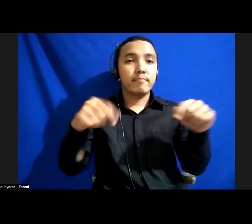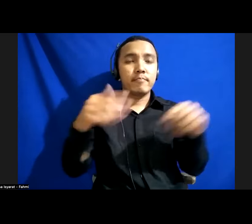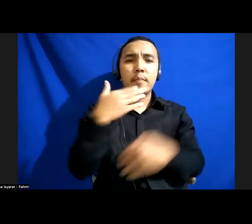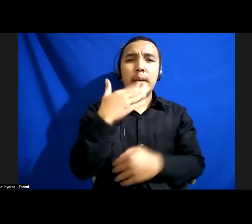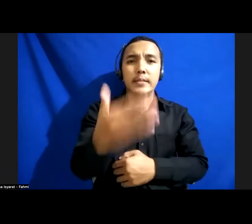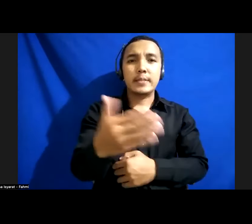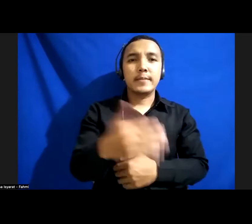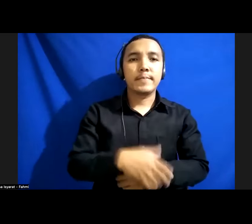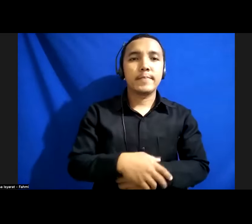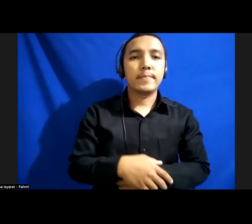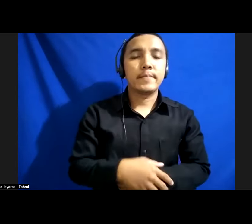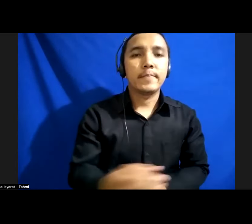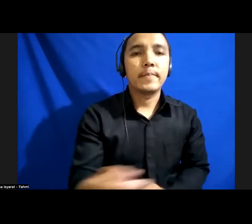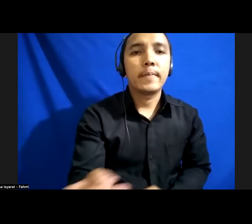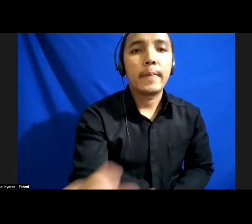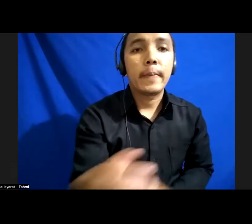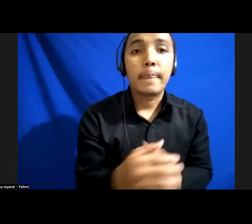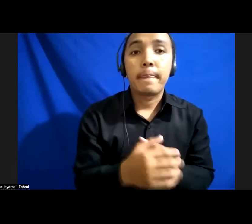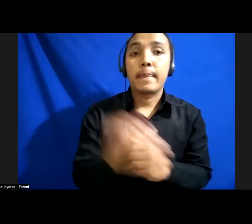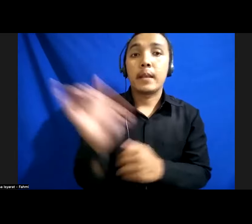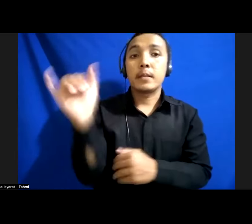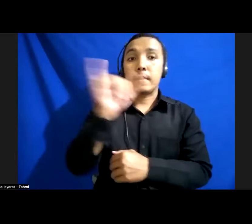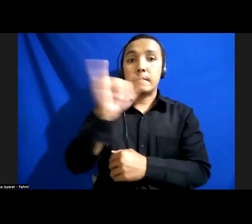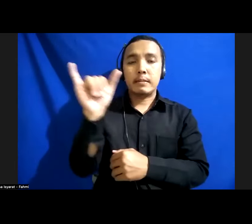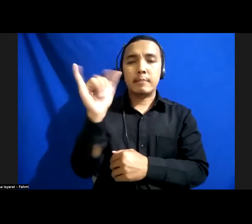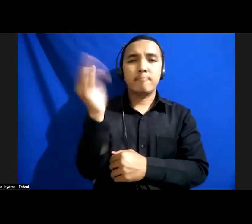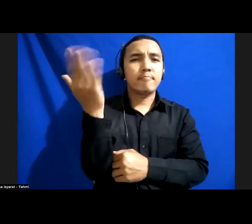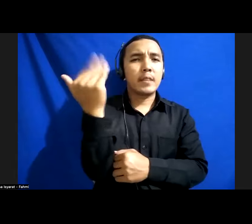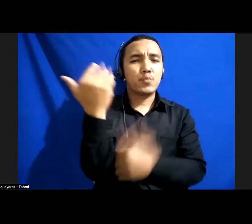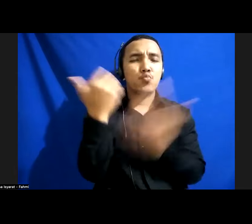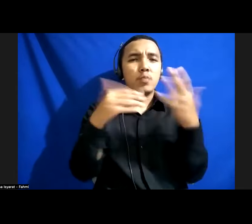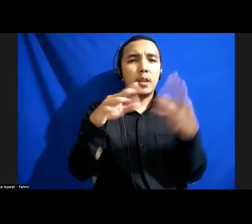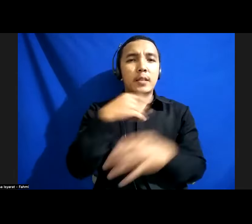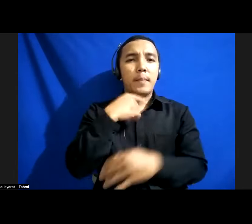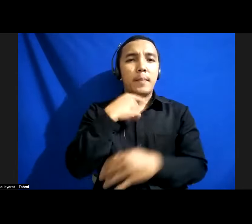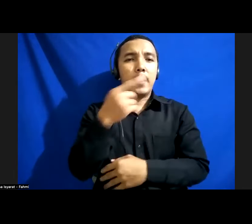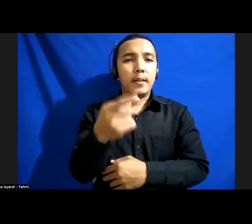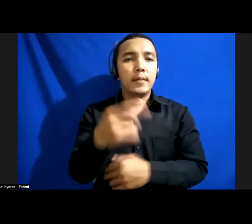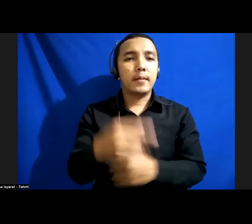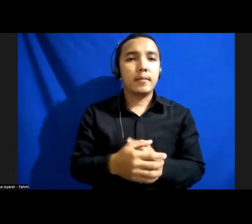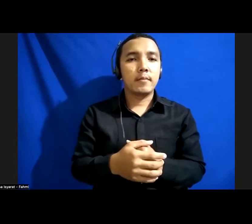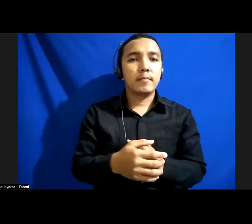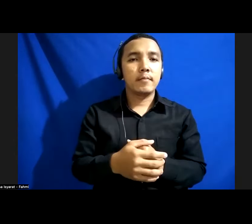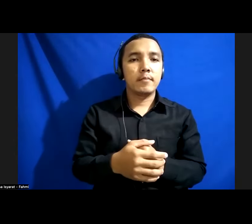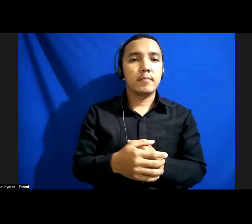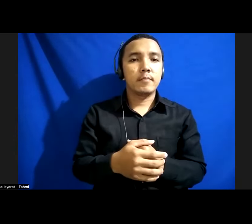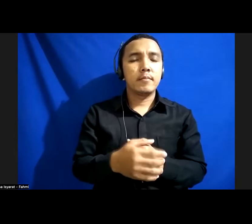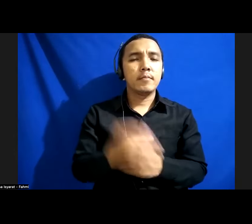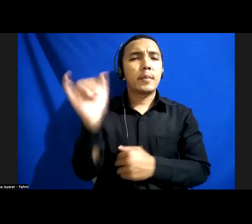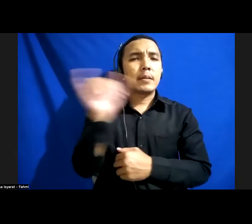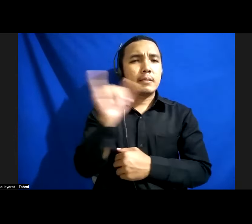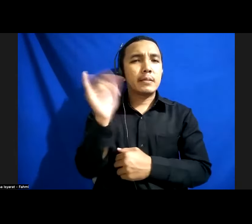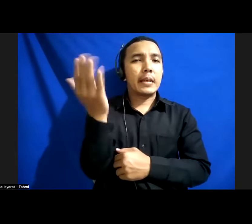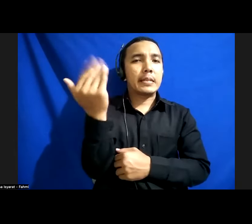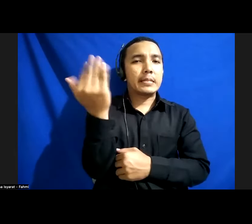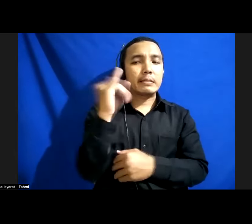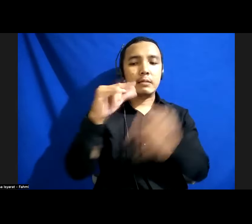capacity and participation and inclusive infrastructure. As Ian said, without an environment around you that